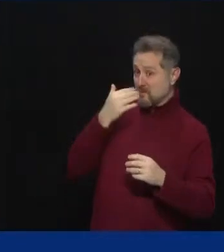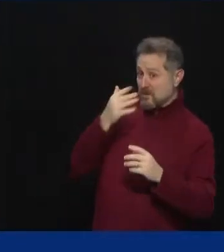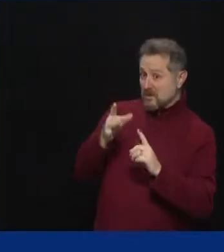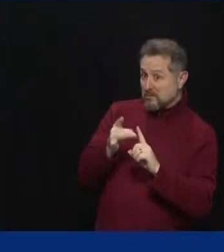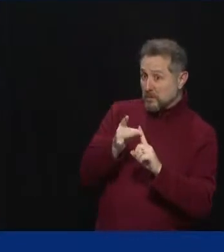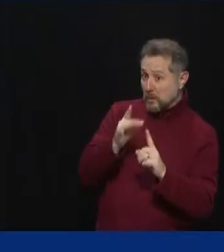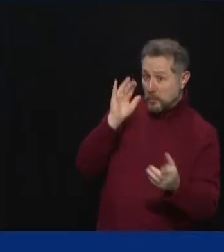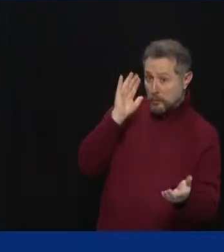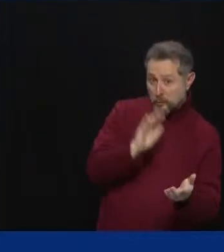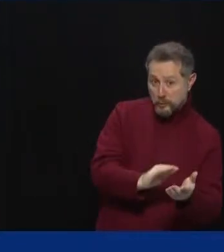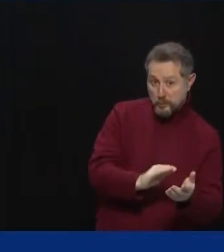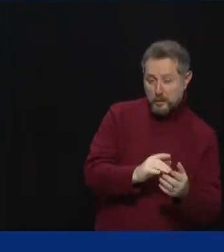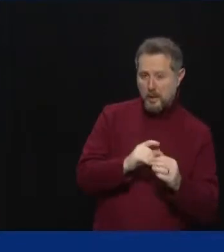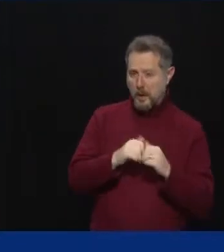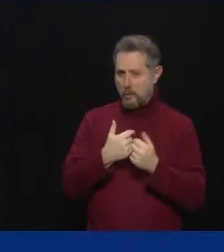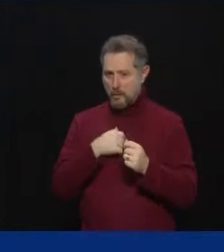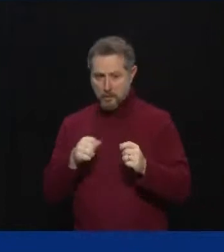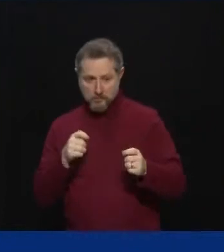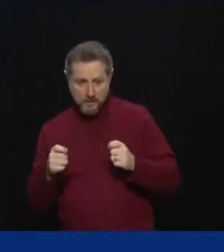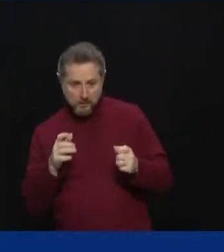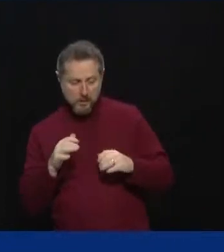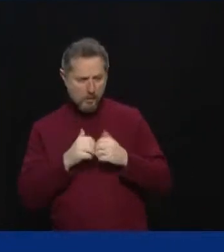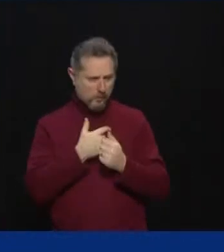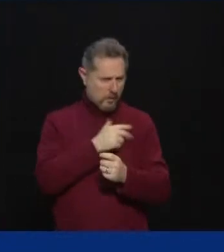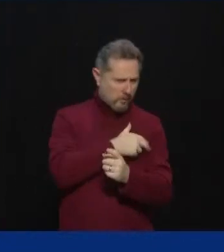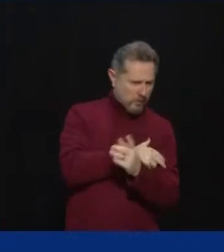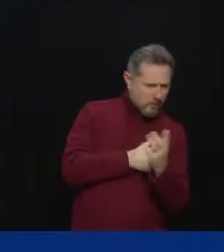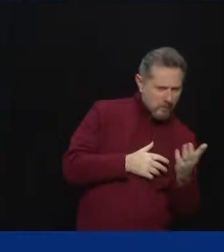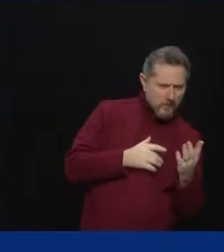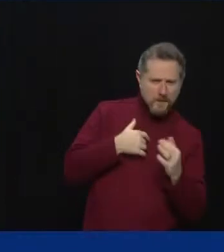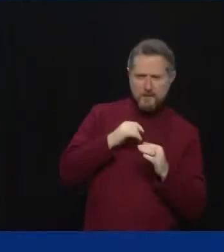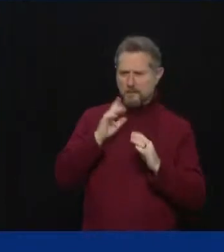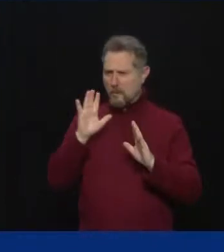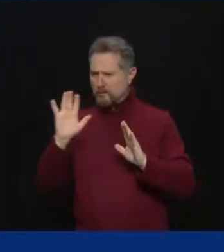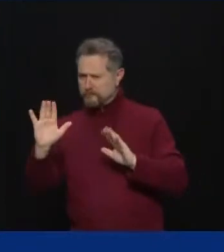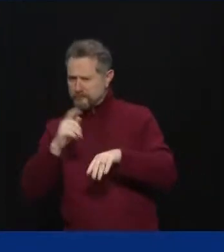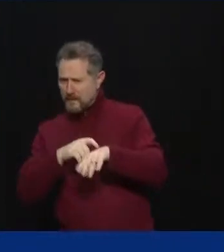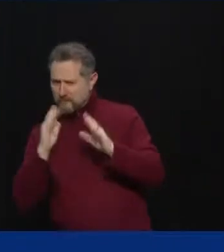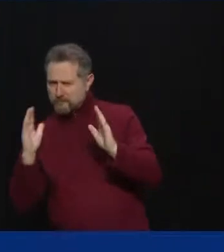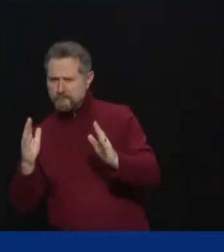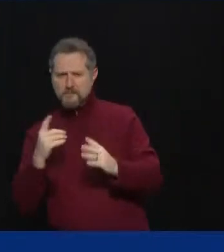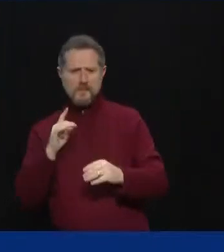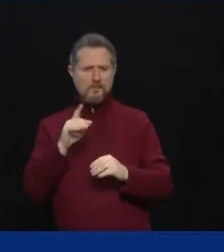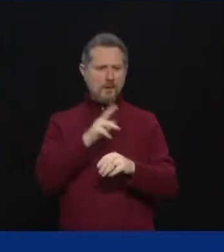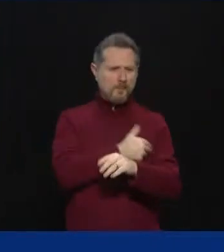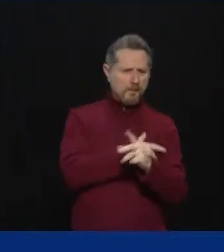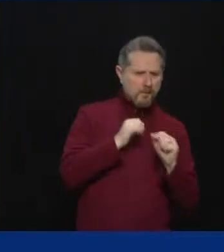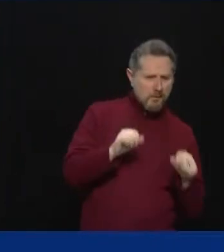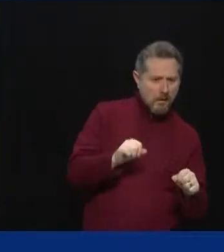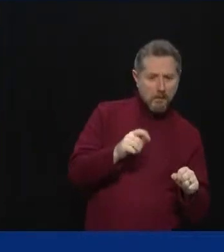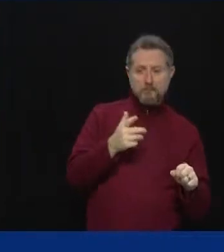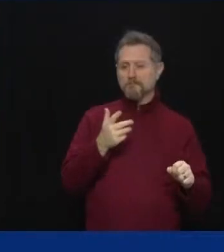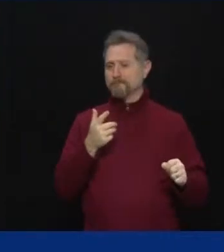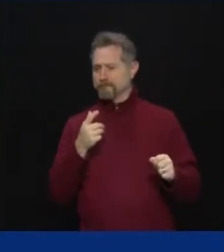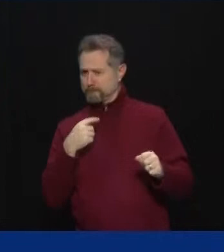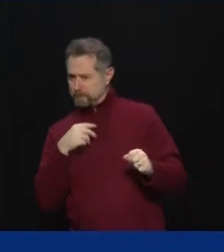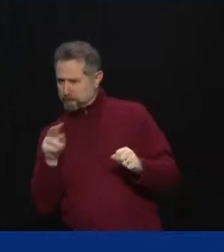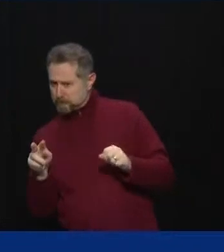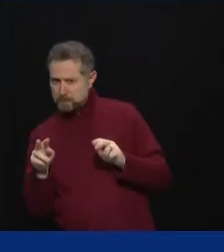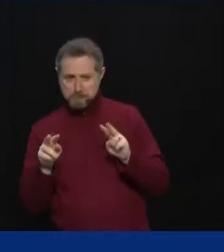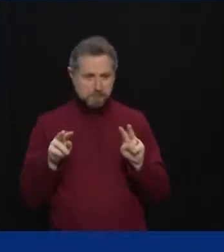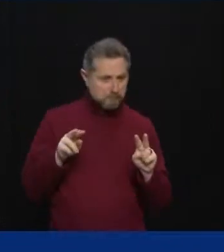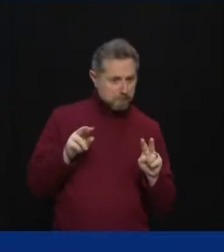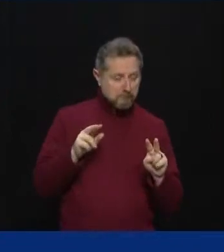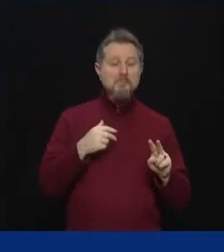how we manage them and how the hospitals are doing. And we want to be flexible as the hospitals can step up above those threshold of having more than 10%